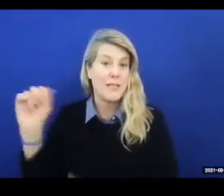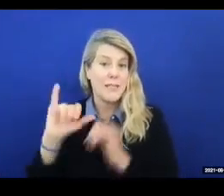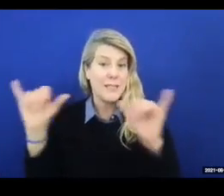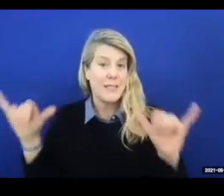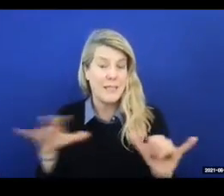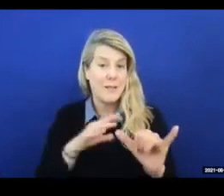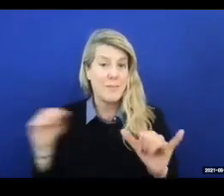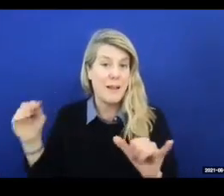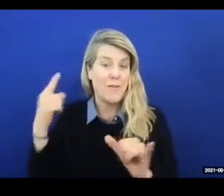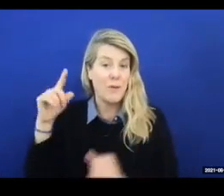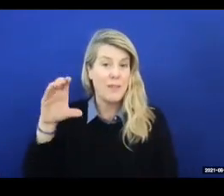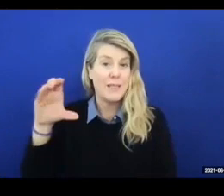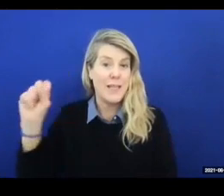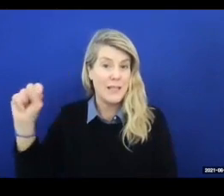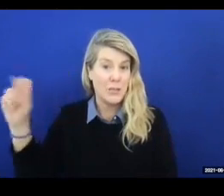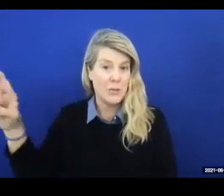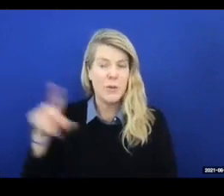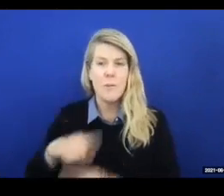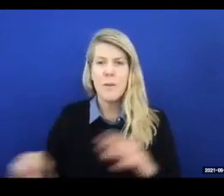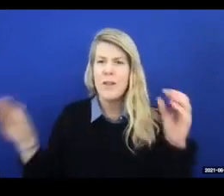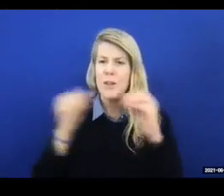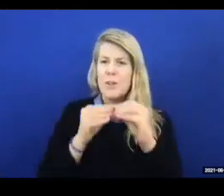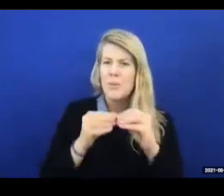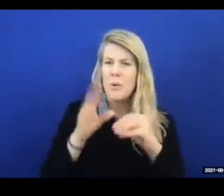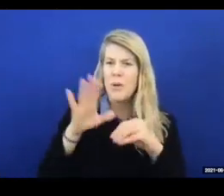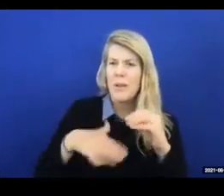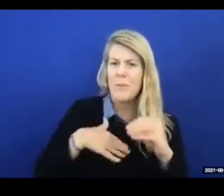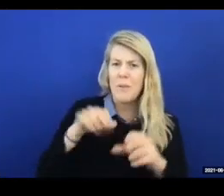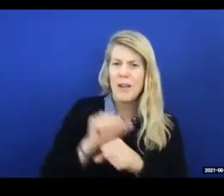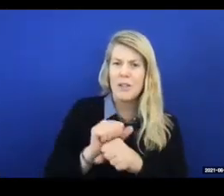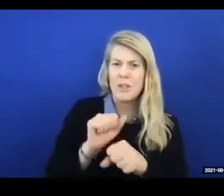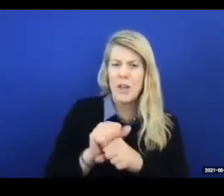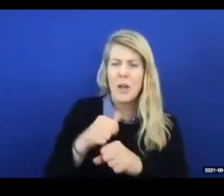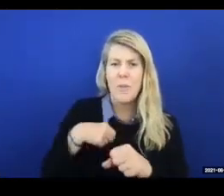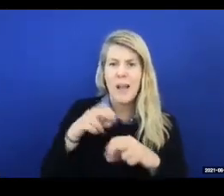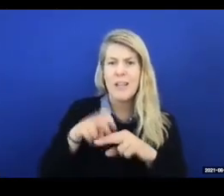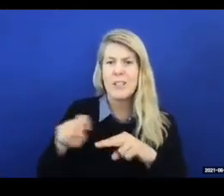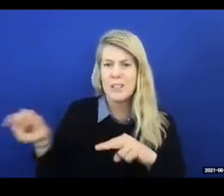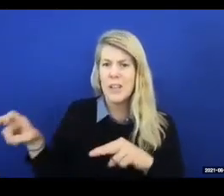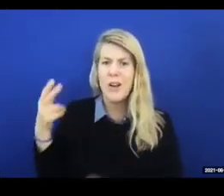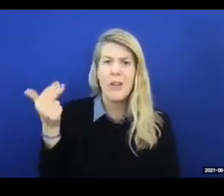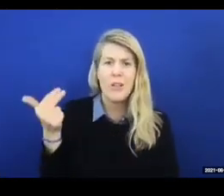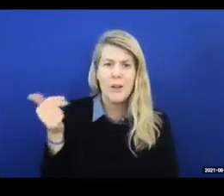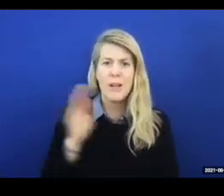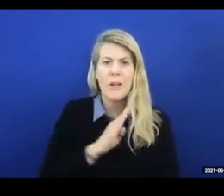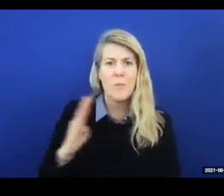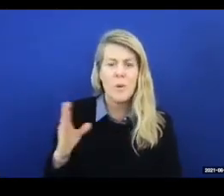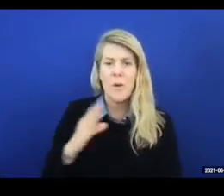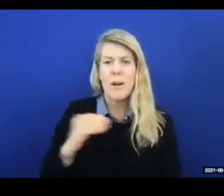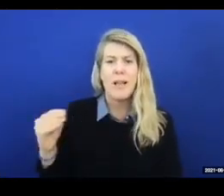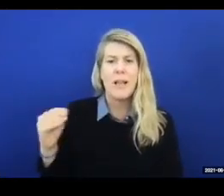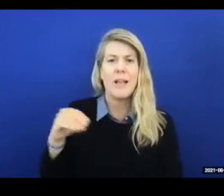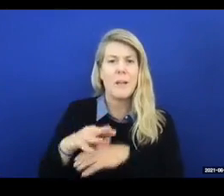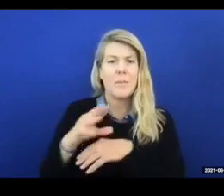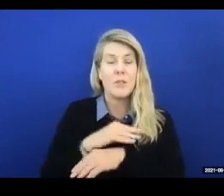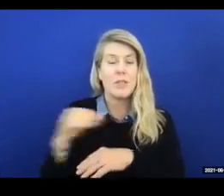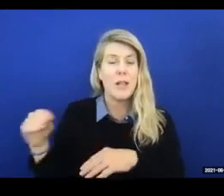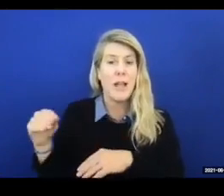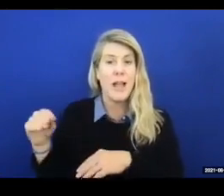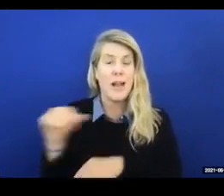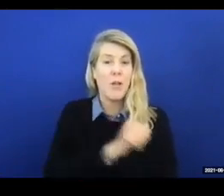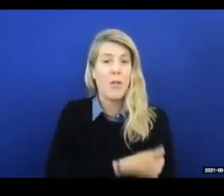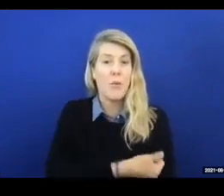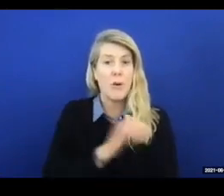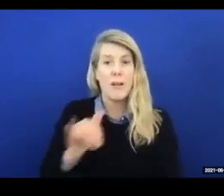CSU. But there's much more to my job. I also chair 13 boards, commissions, and authorities that